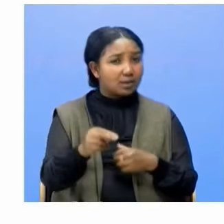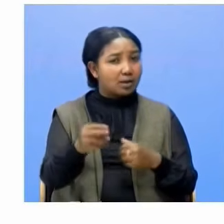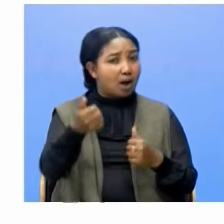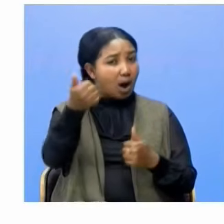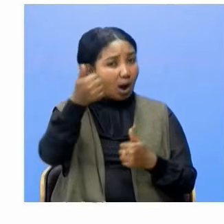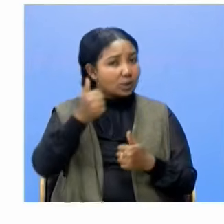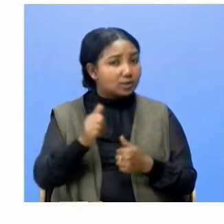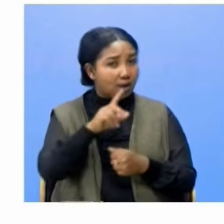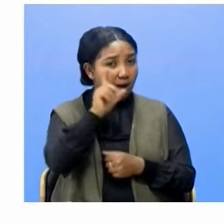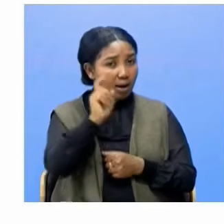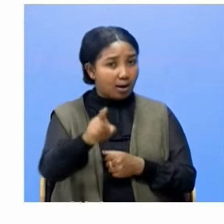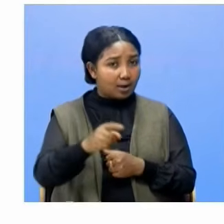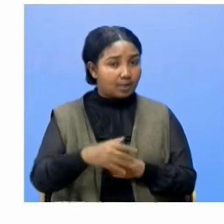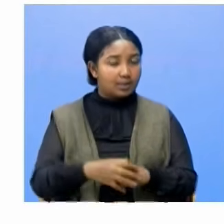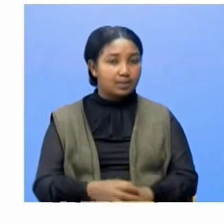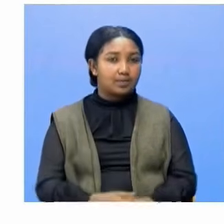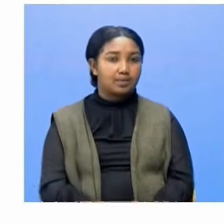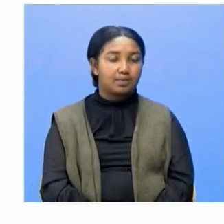Hawassa?